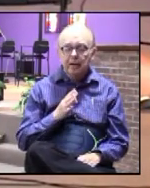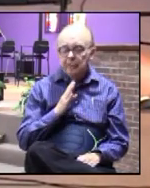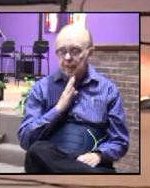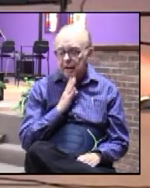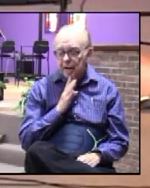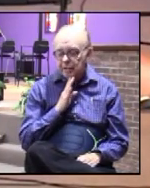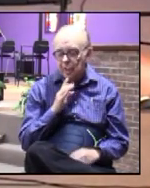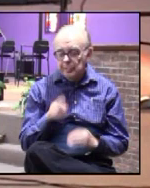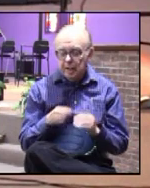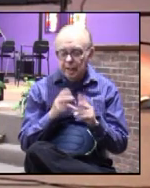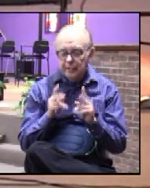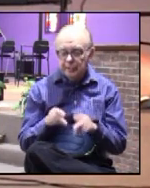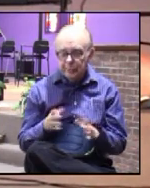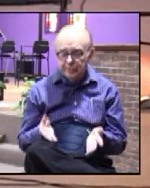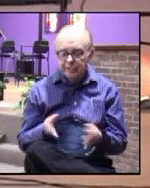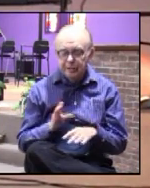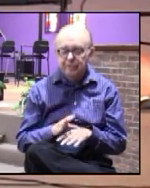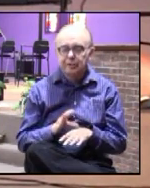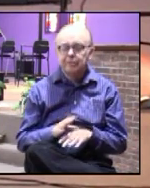so.